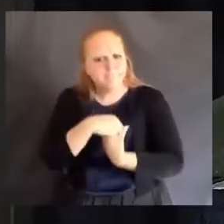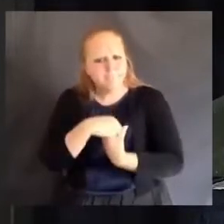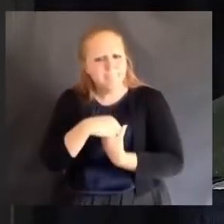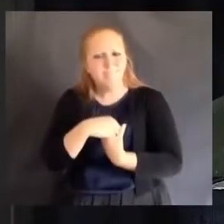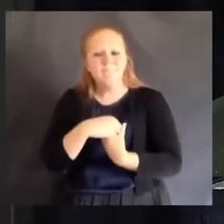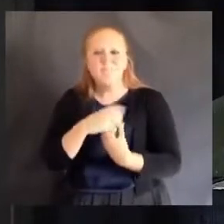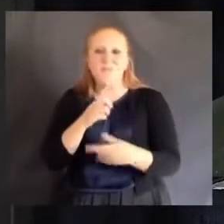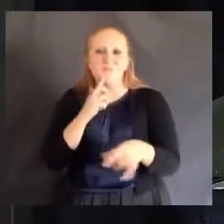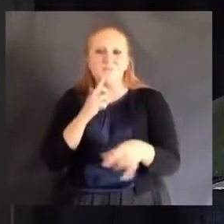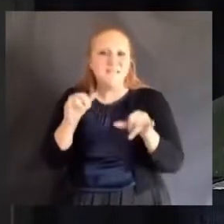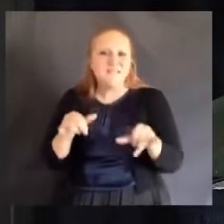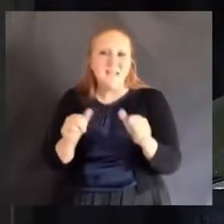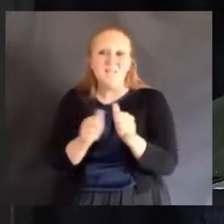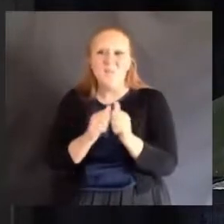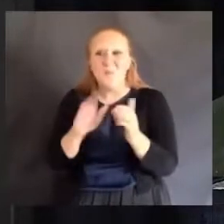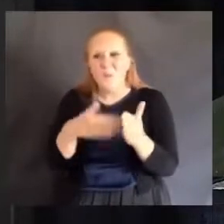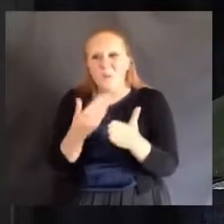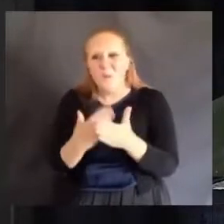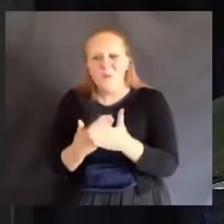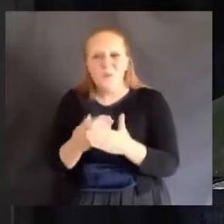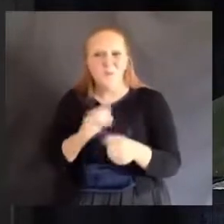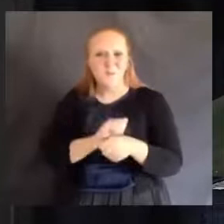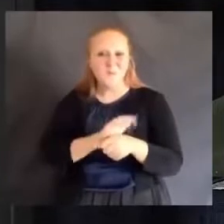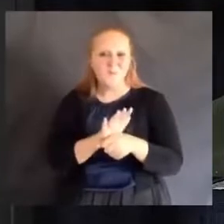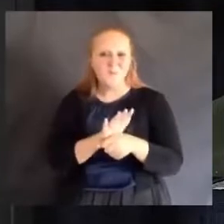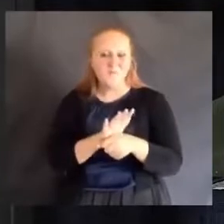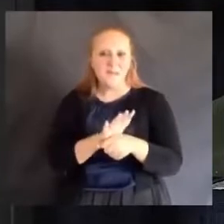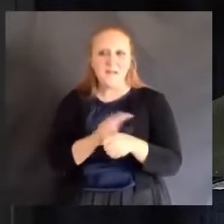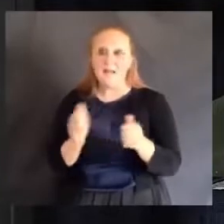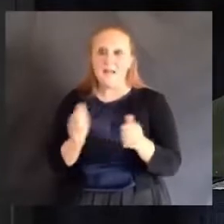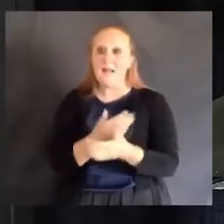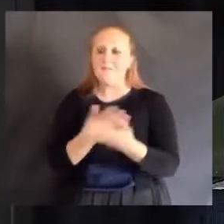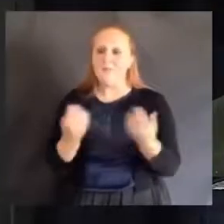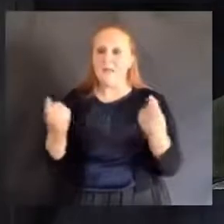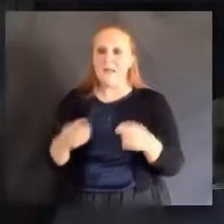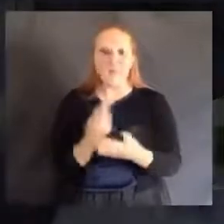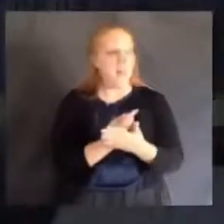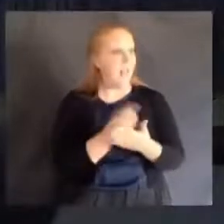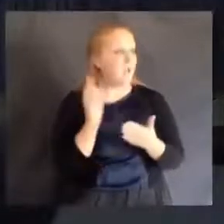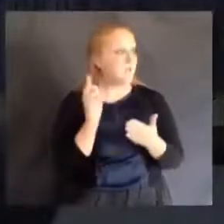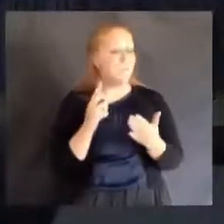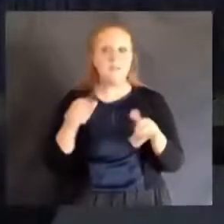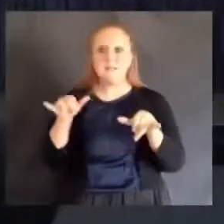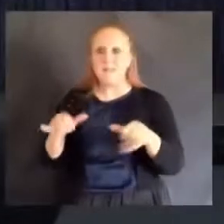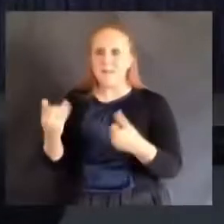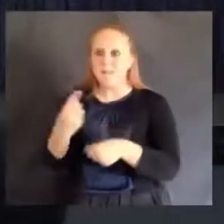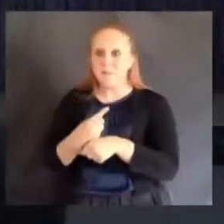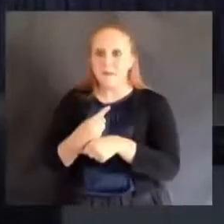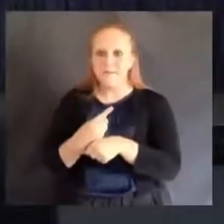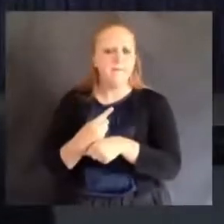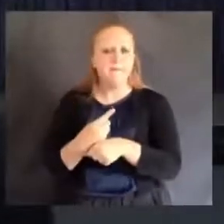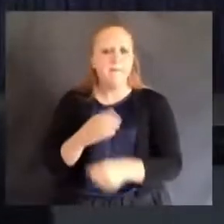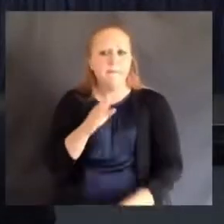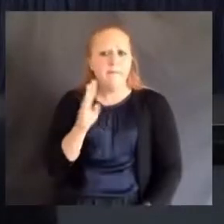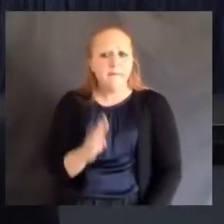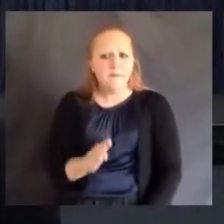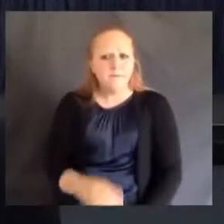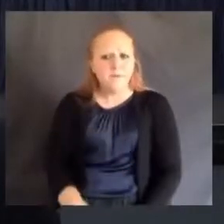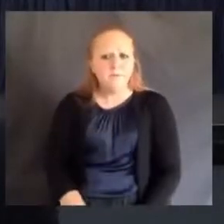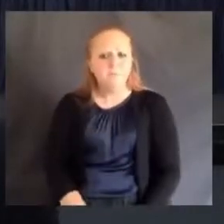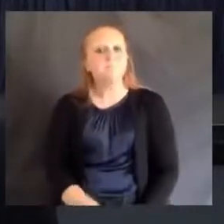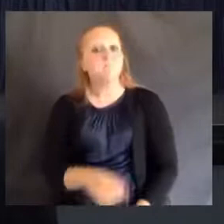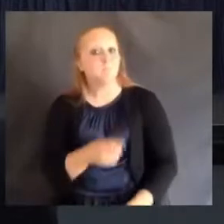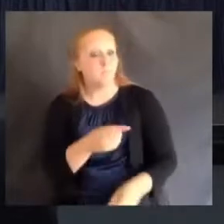this disease. Nothing is the same as it was a week ago, but those are the considerations. And also, Louisa, whenever you come up with, you know, there are a lot of